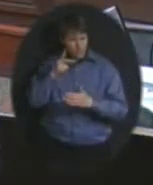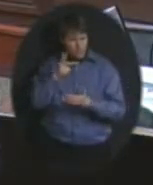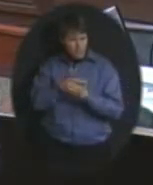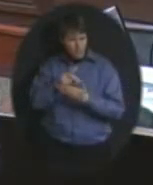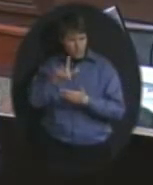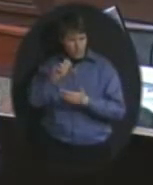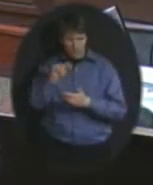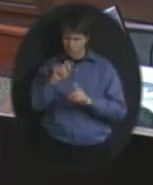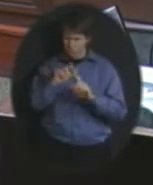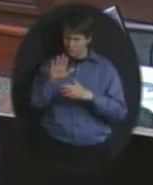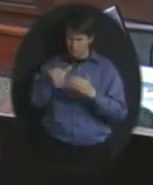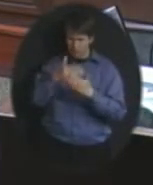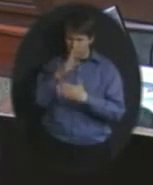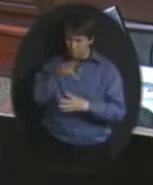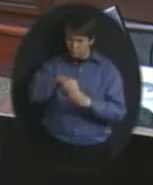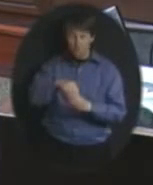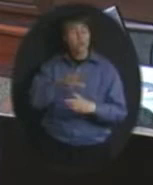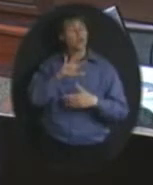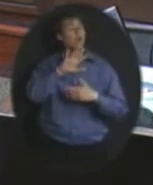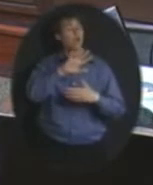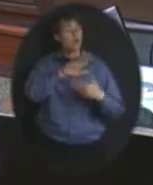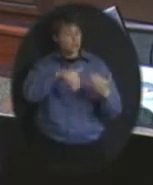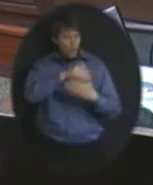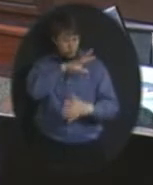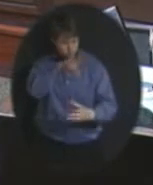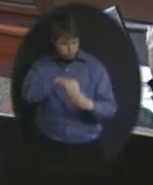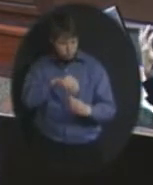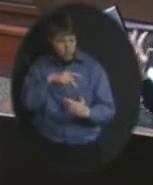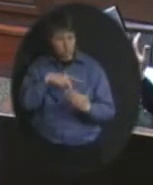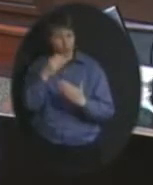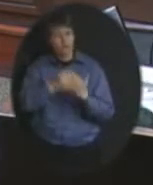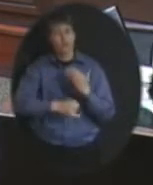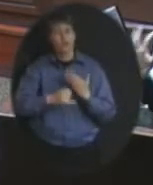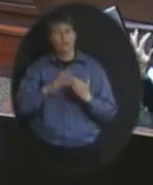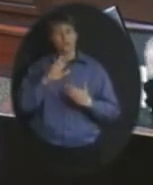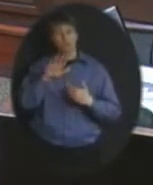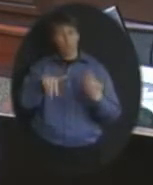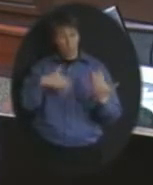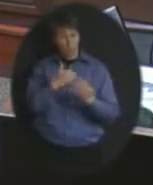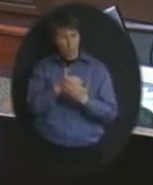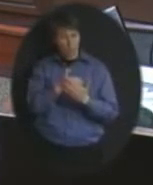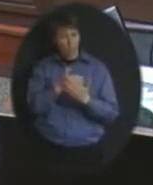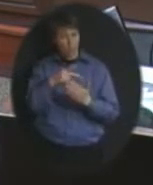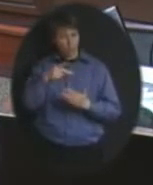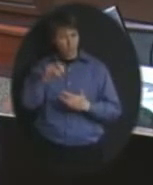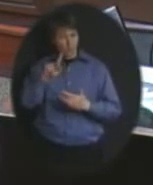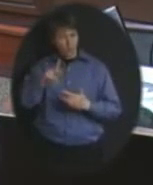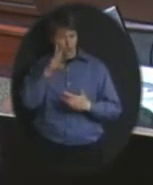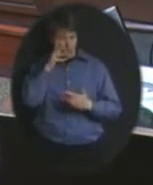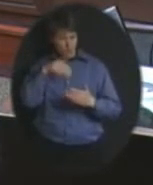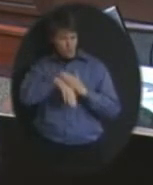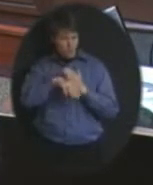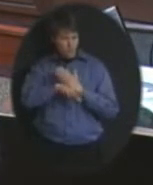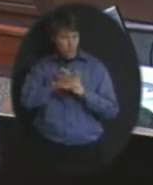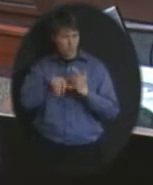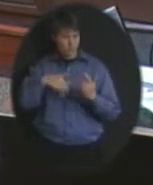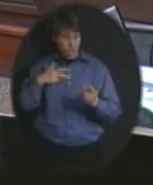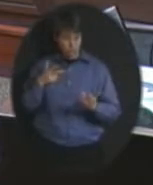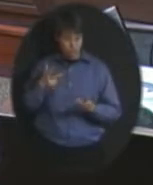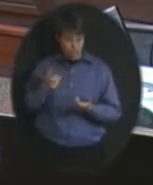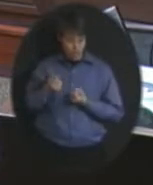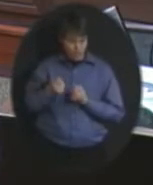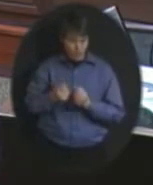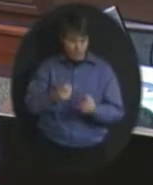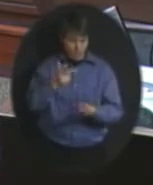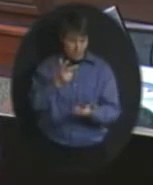that be all part of it? It's all part of the project, right? And the whole kind of the Miracle League Park will accommodate from once you pull into the parking